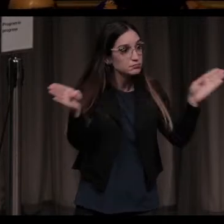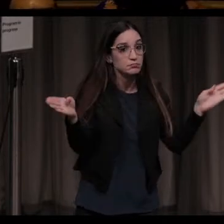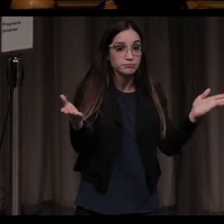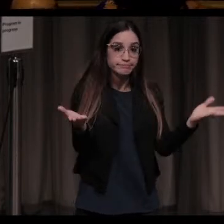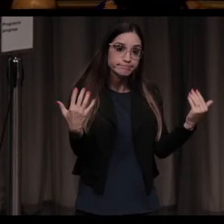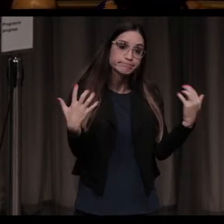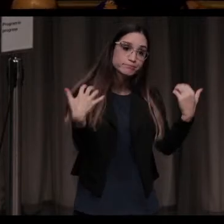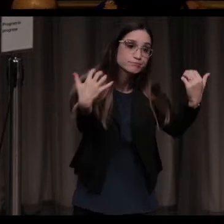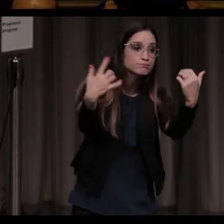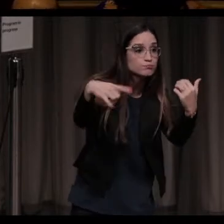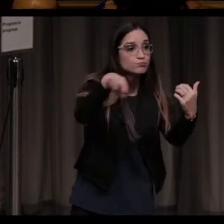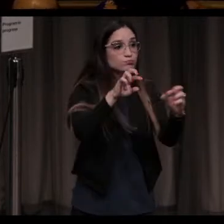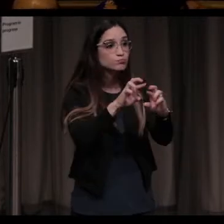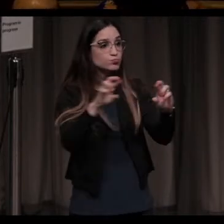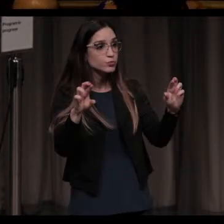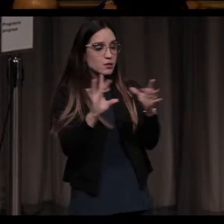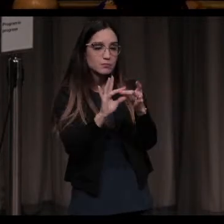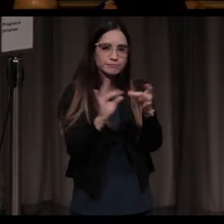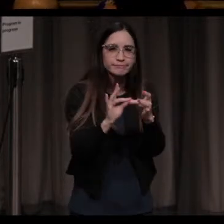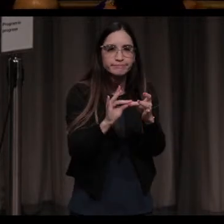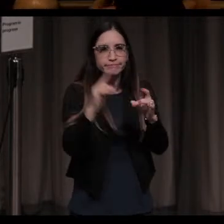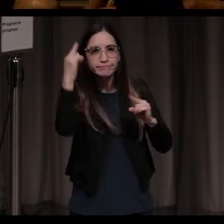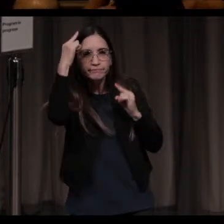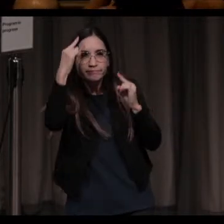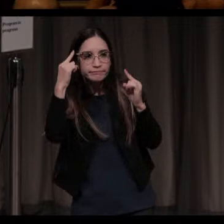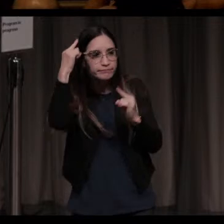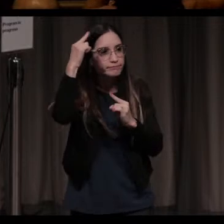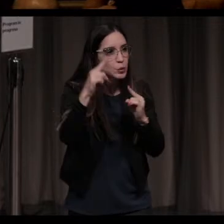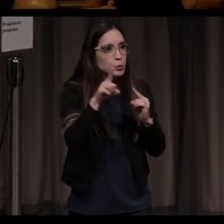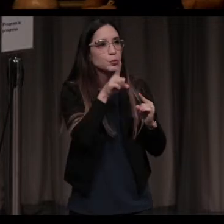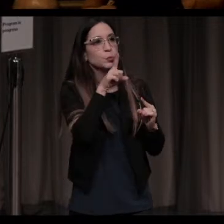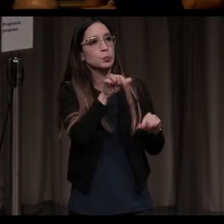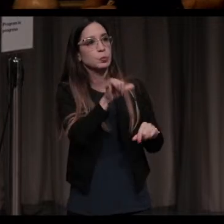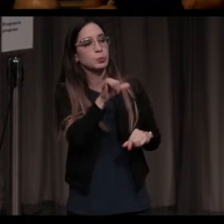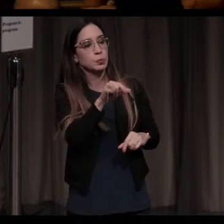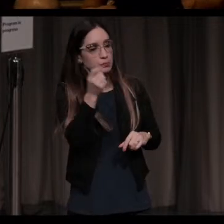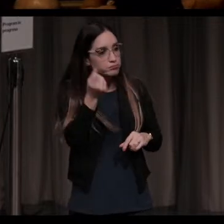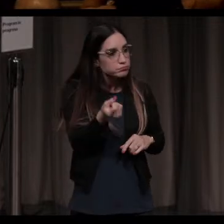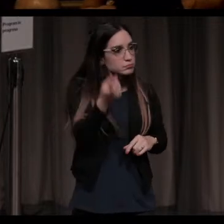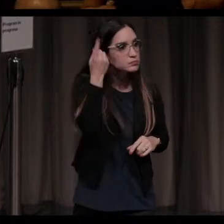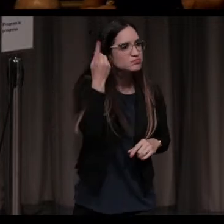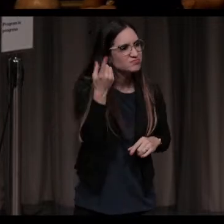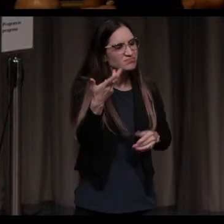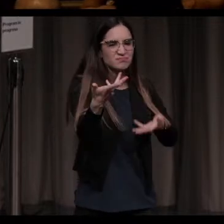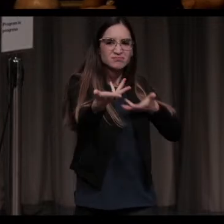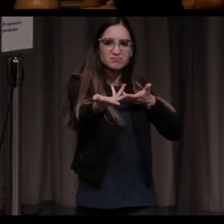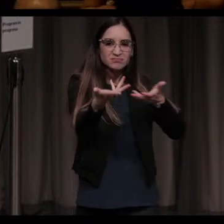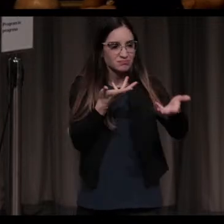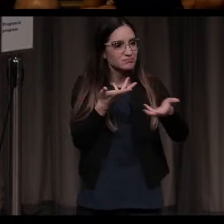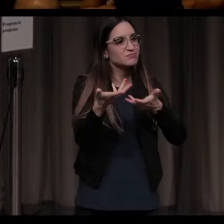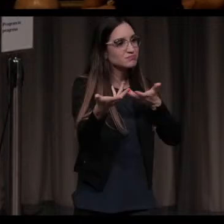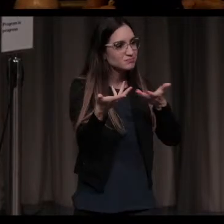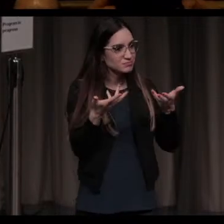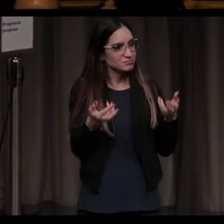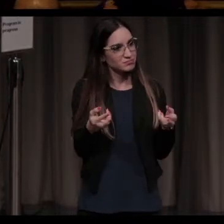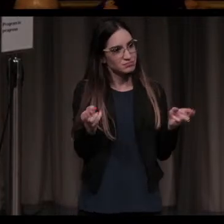our audiences, for us to start questioning and understand that this dialogue does belong here this week